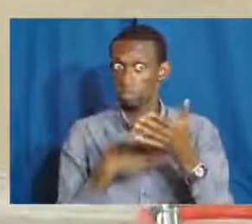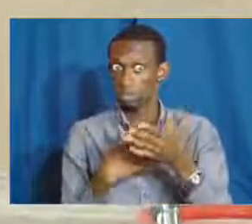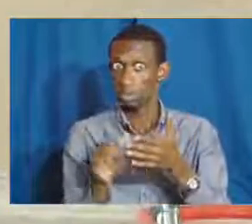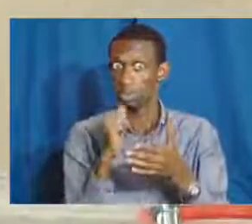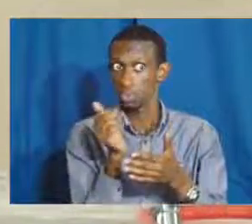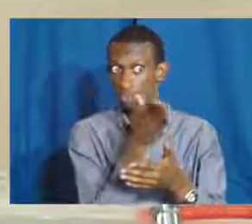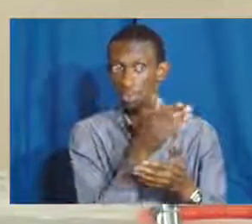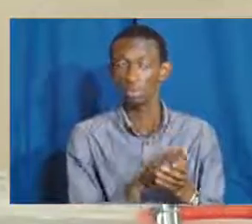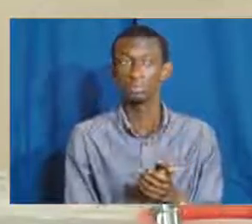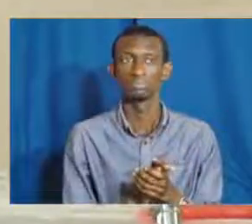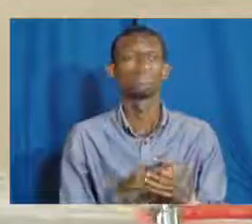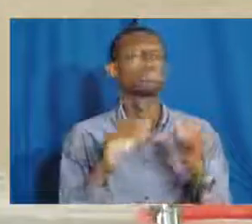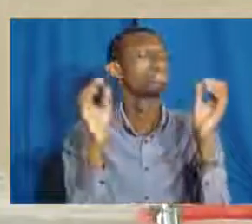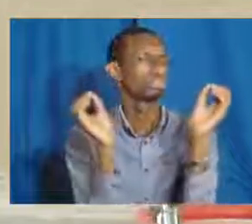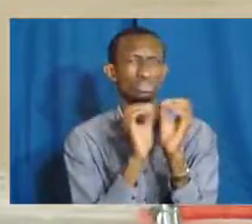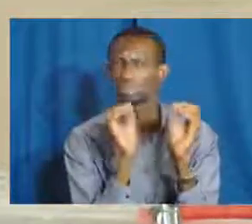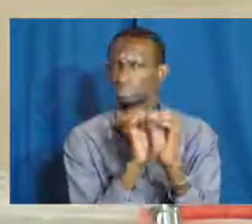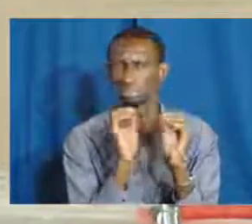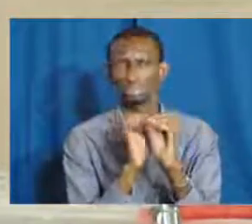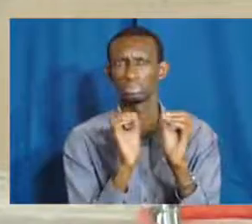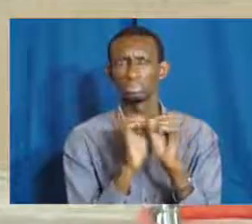have those,